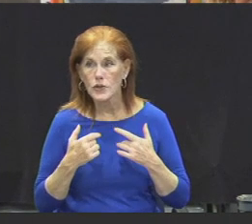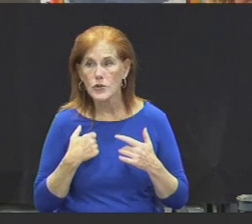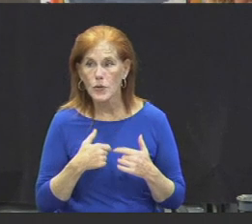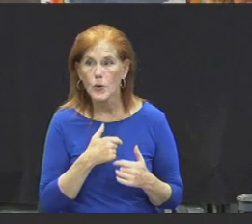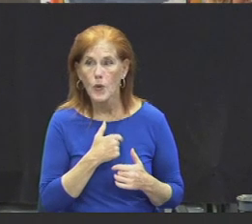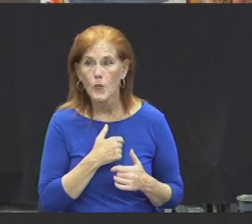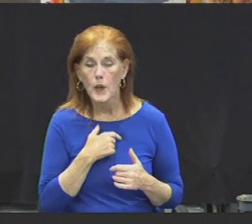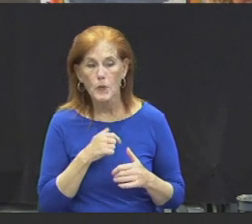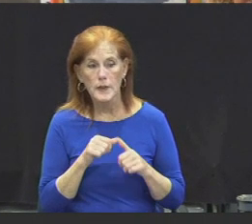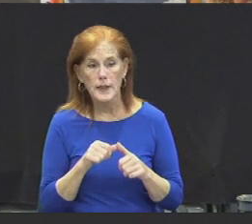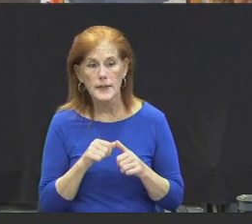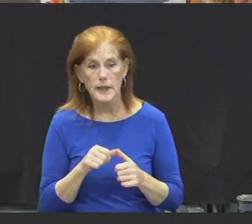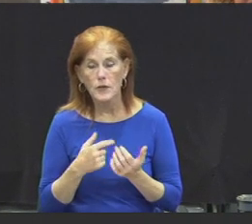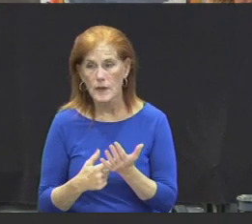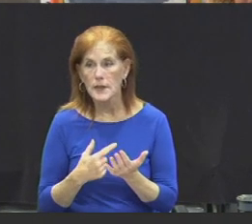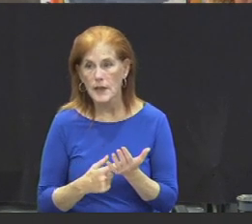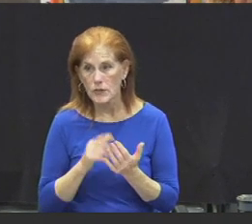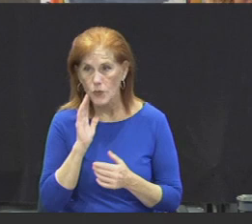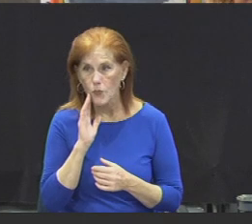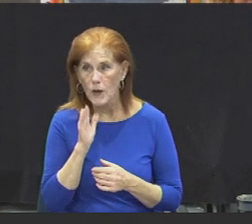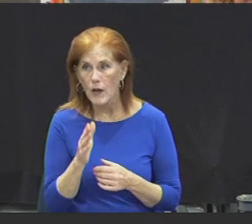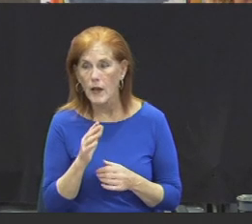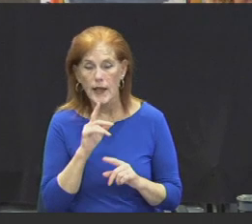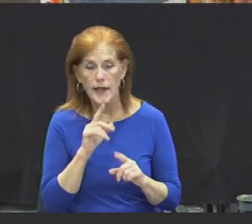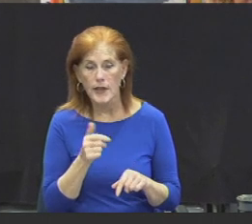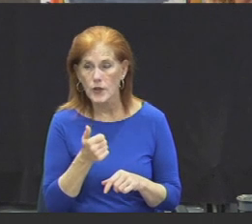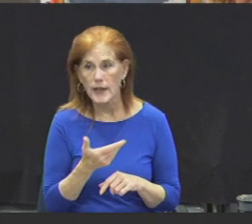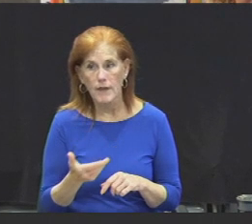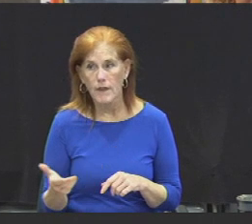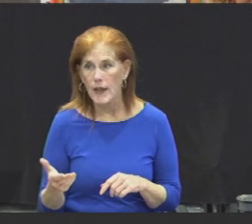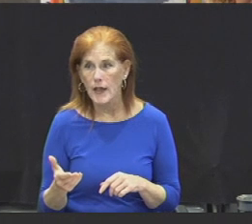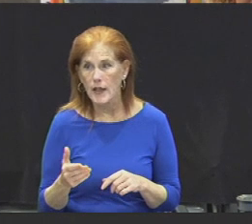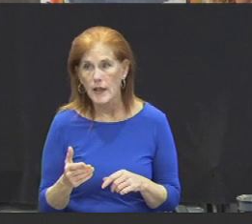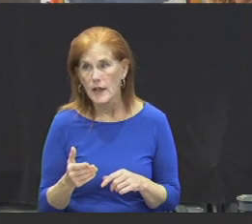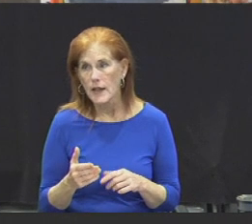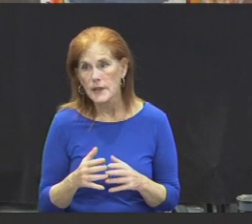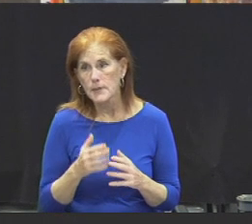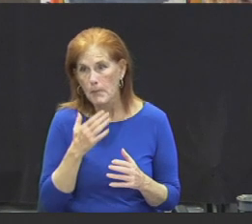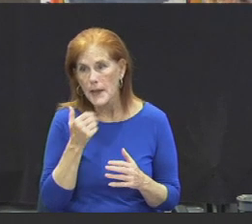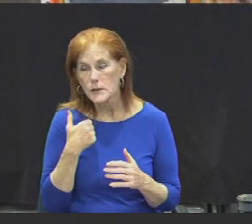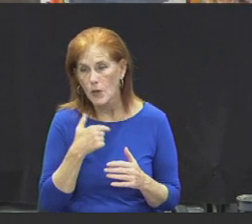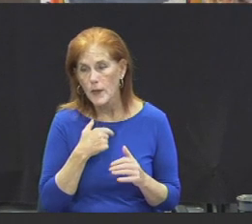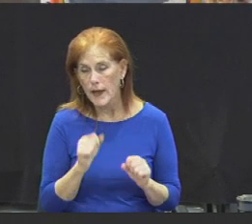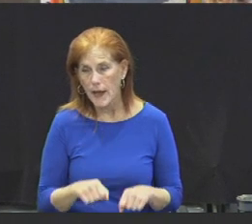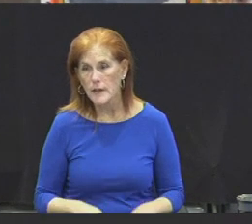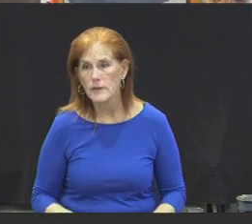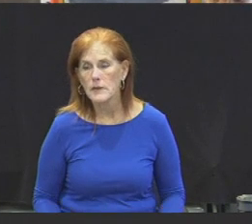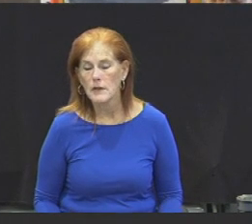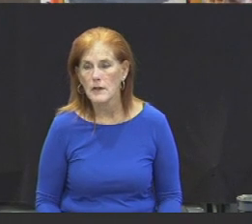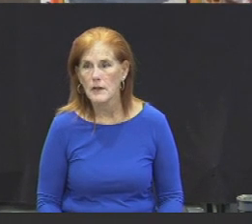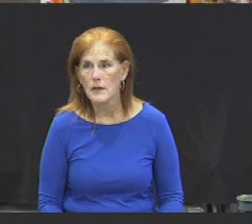to, continue the conversation and answer anything as much as we can.